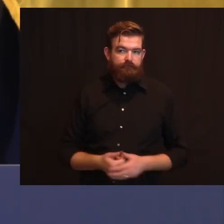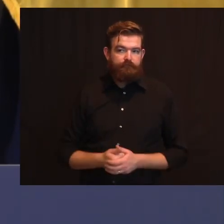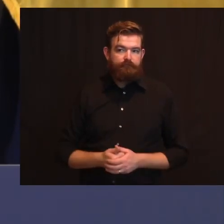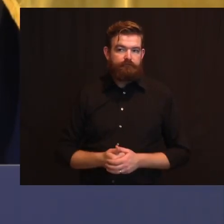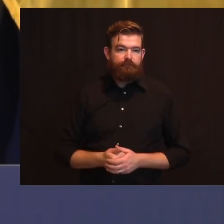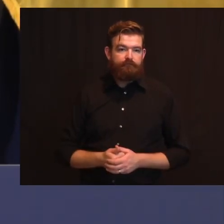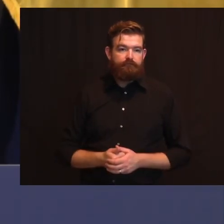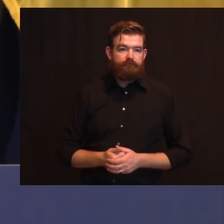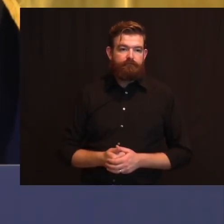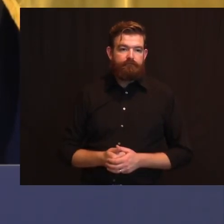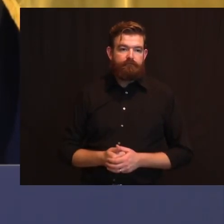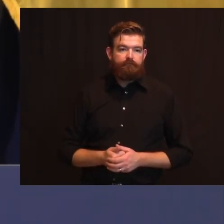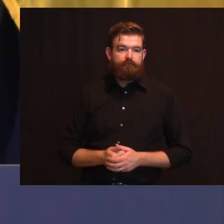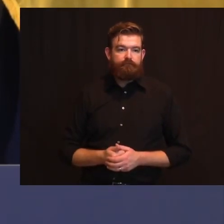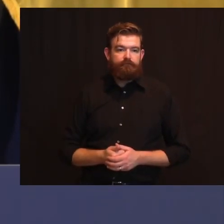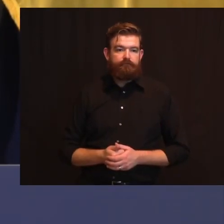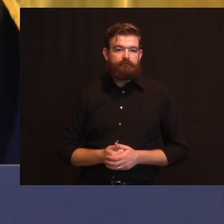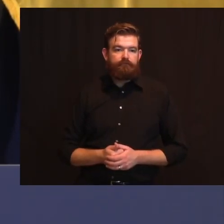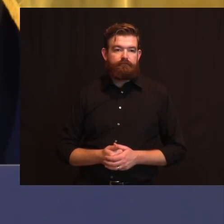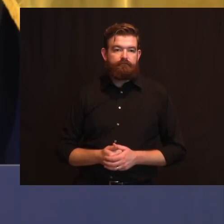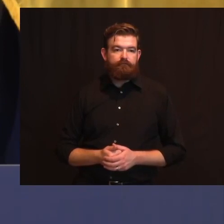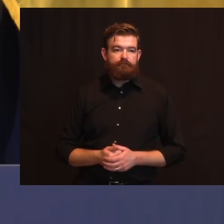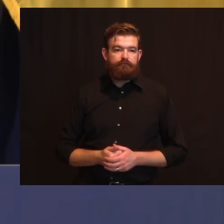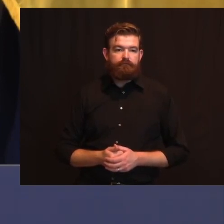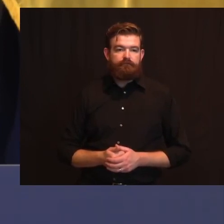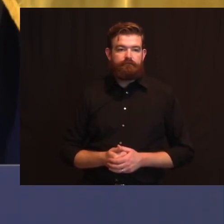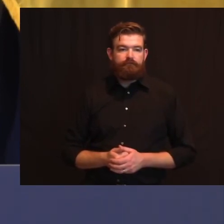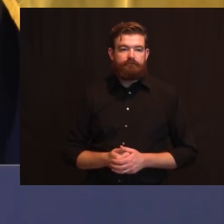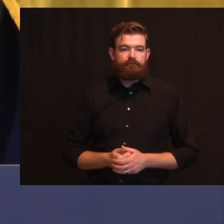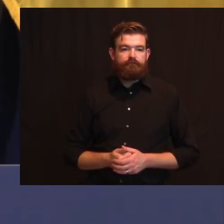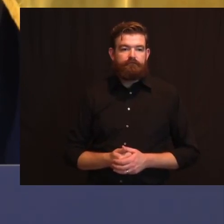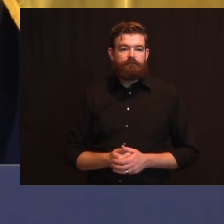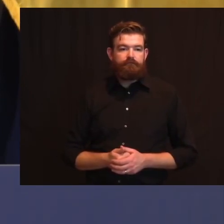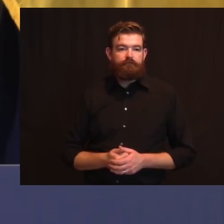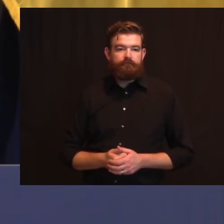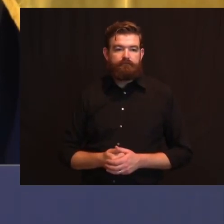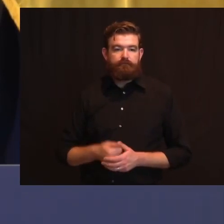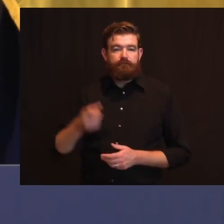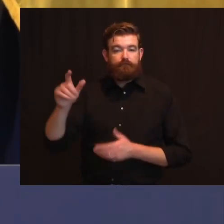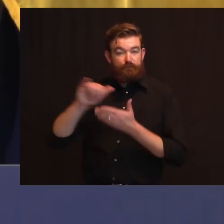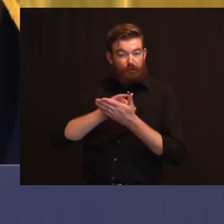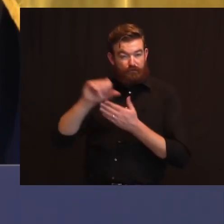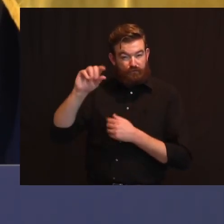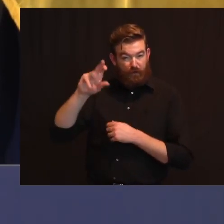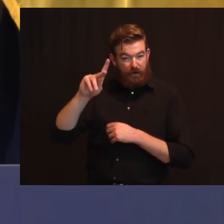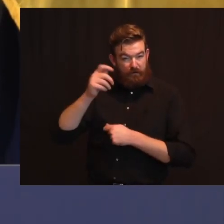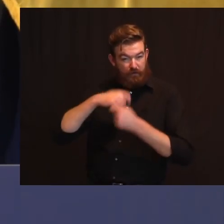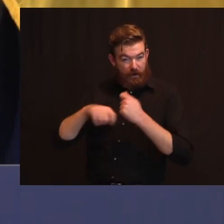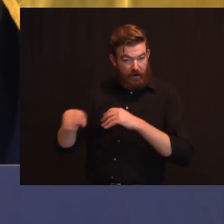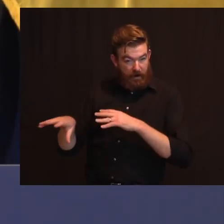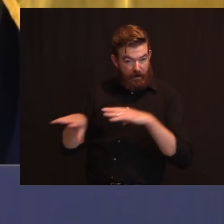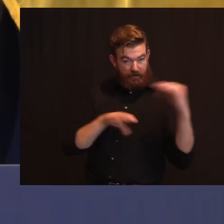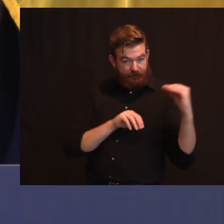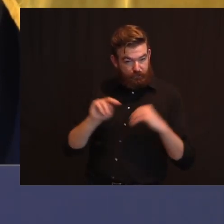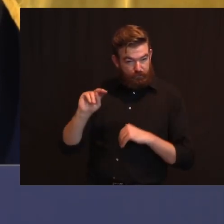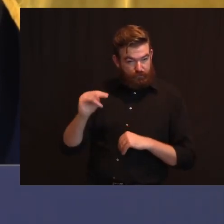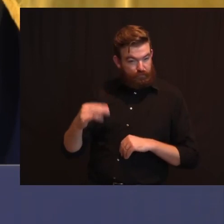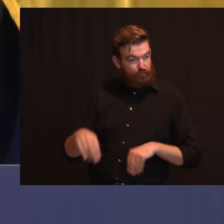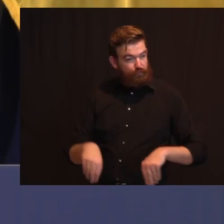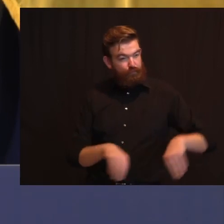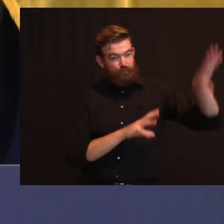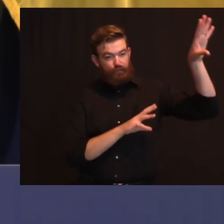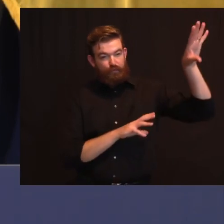but we're prepared to give a little bit of blood to help us all get through this together in one piece for the next couple of years, I think that's reasonable. I